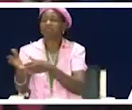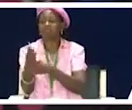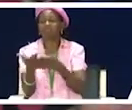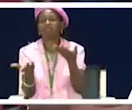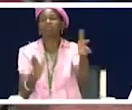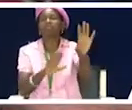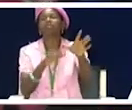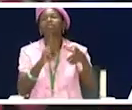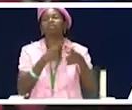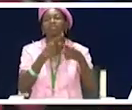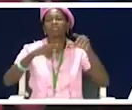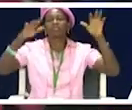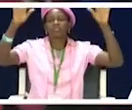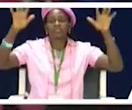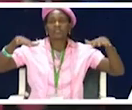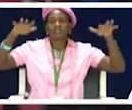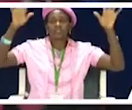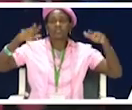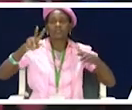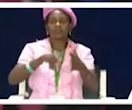And then the rain will fall.